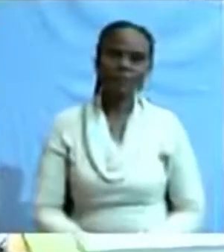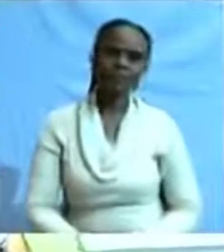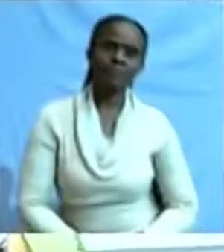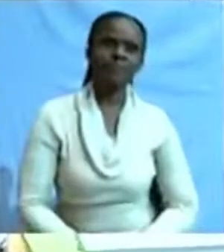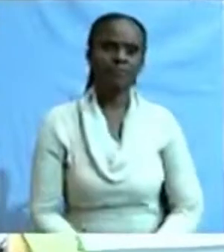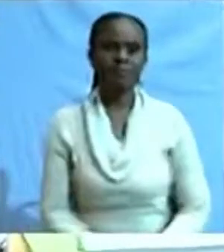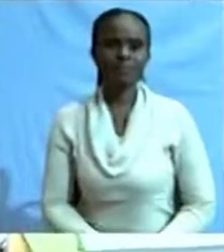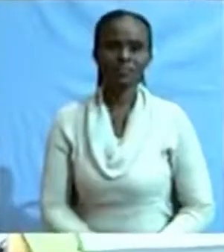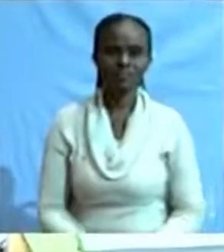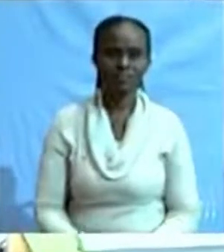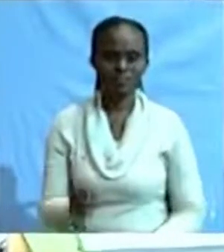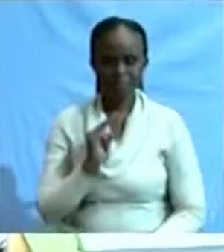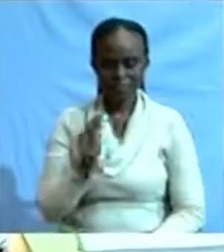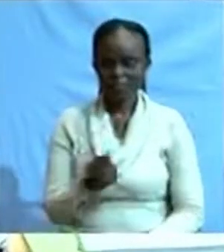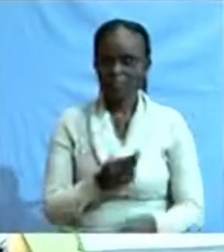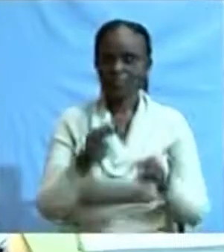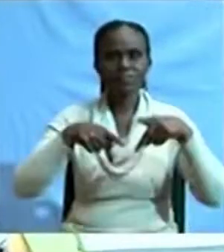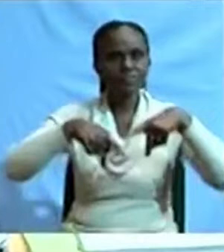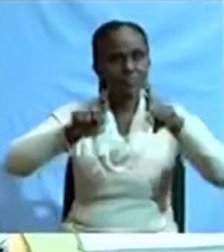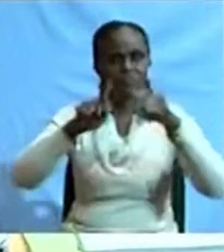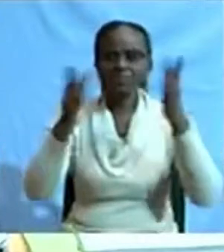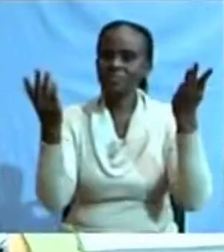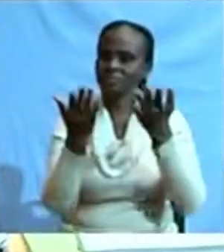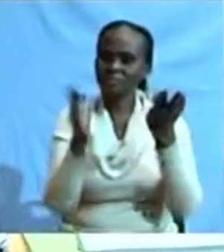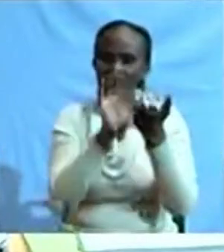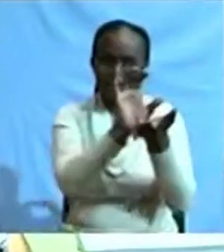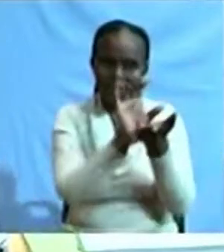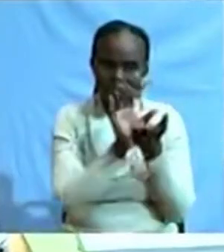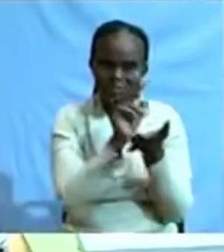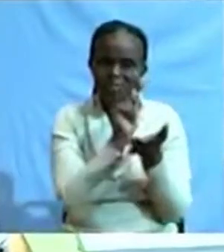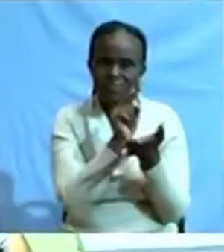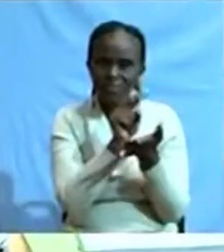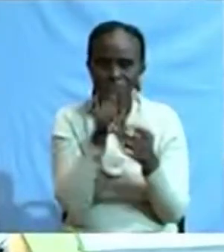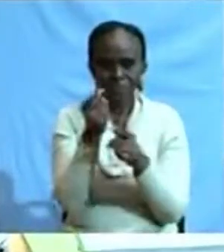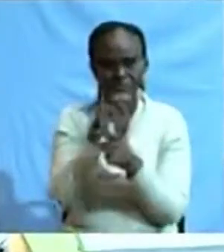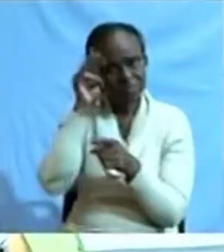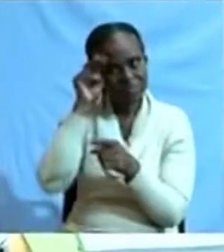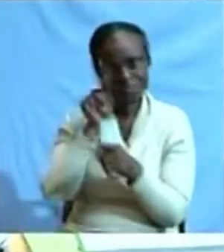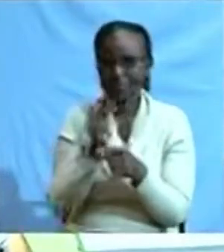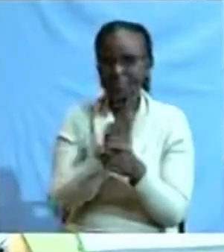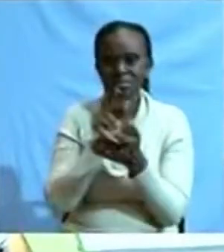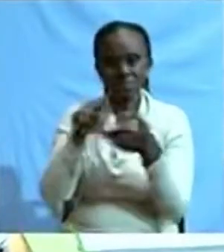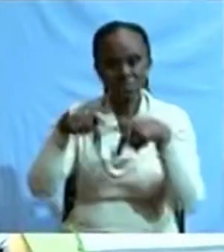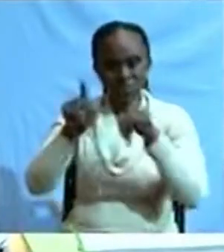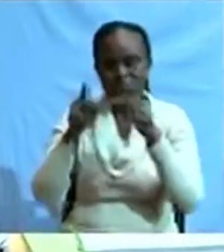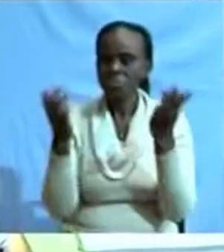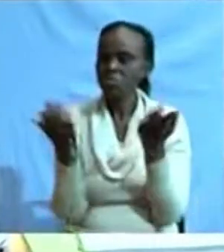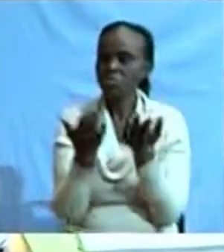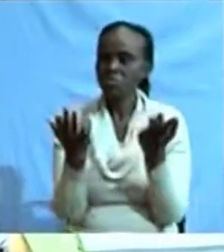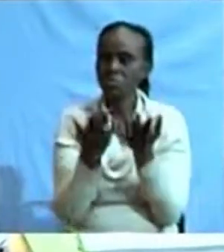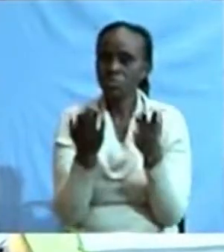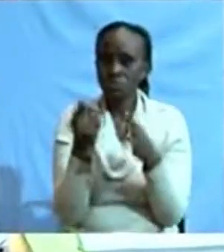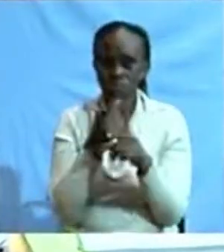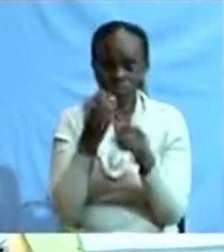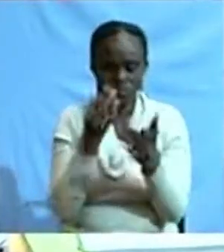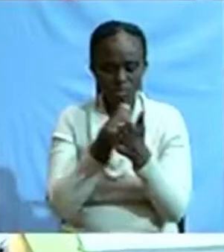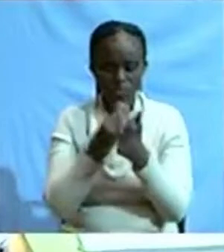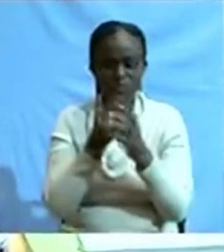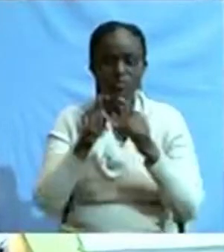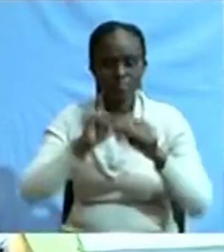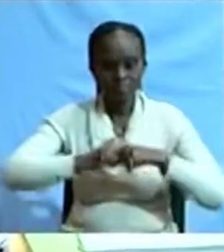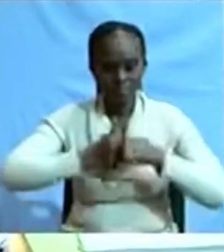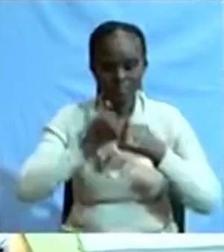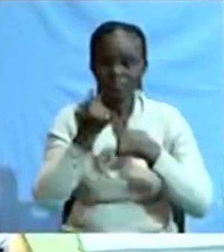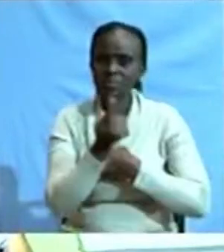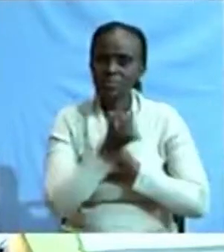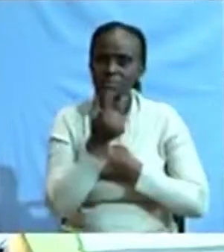Chair, we did not get permission from the ministry or from the Treasury, but we just did